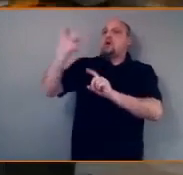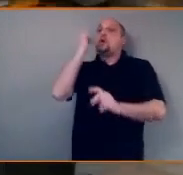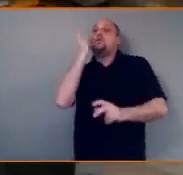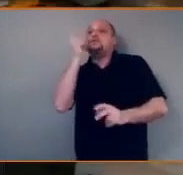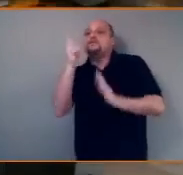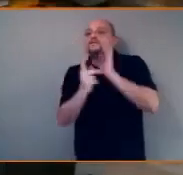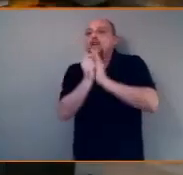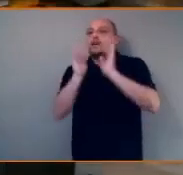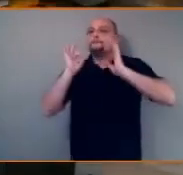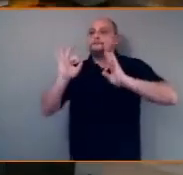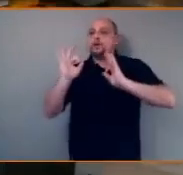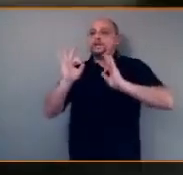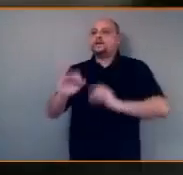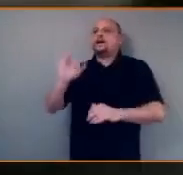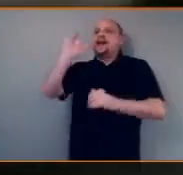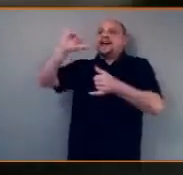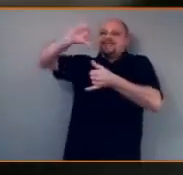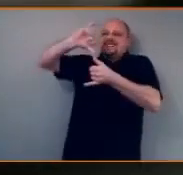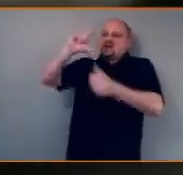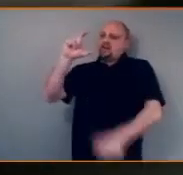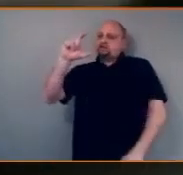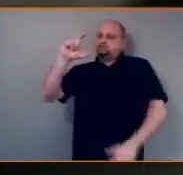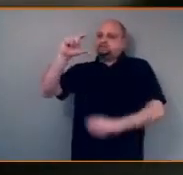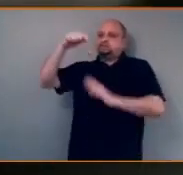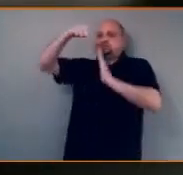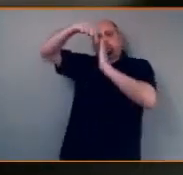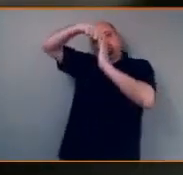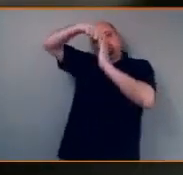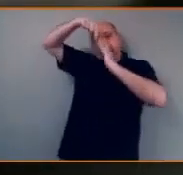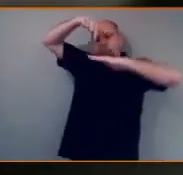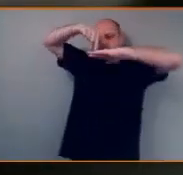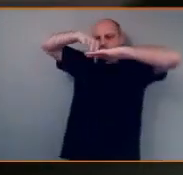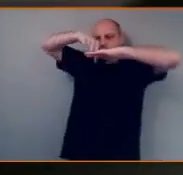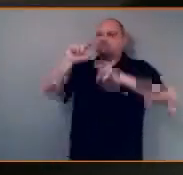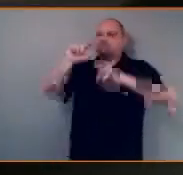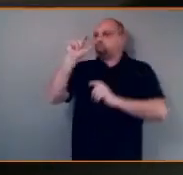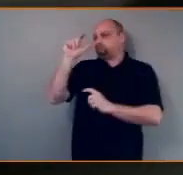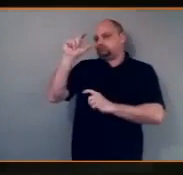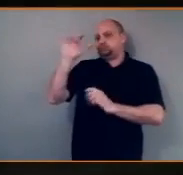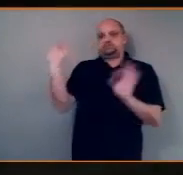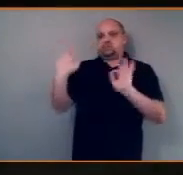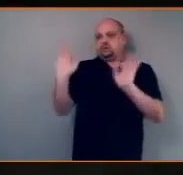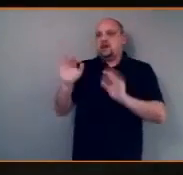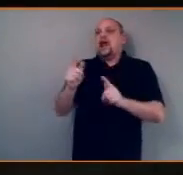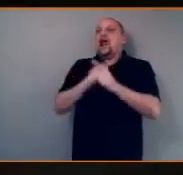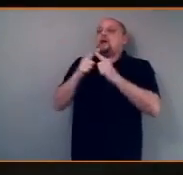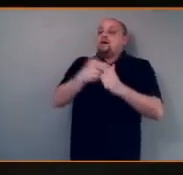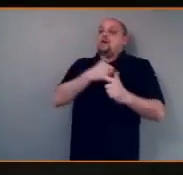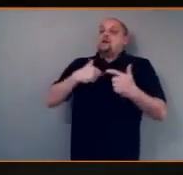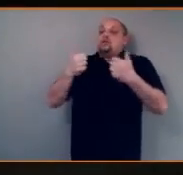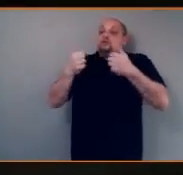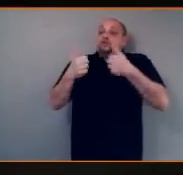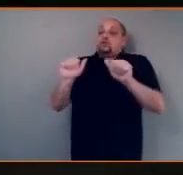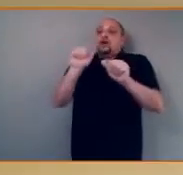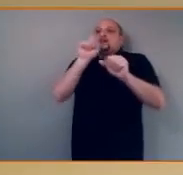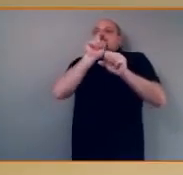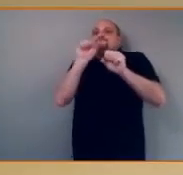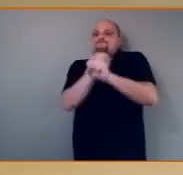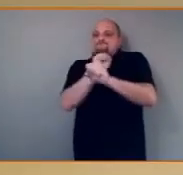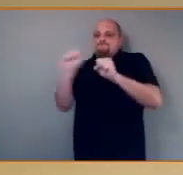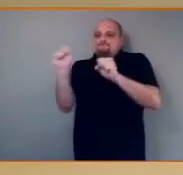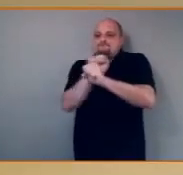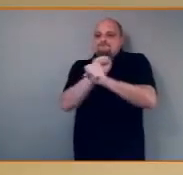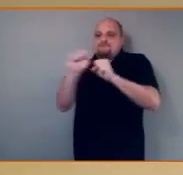for us. So very small little pieces of drill core. And we're working on ways to make sure that we kind of get the